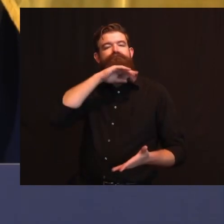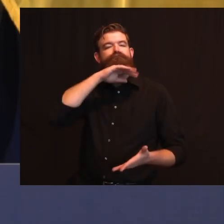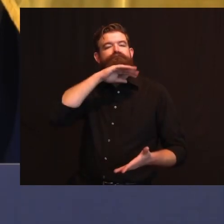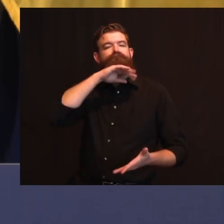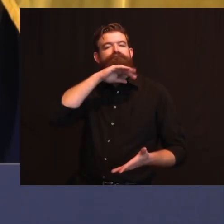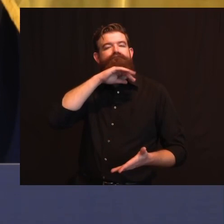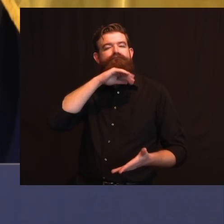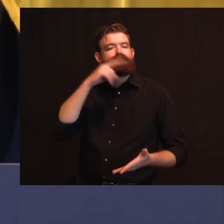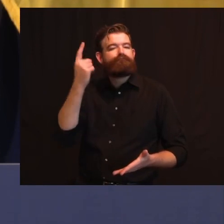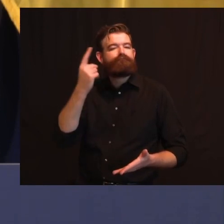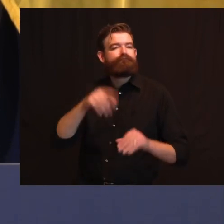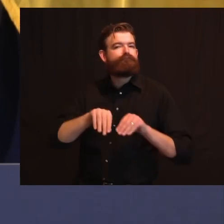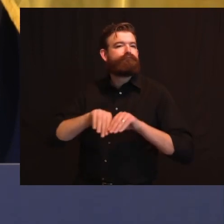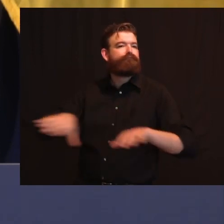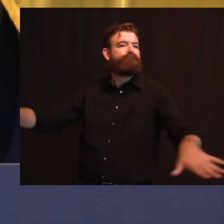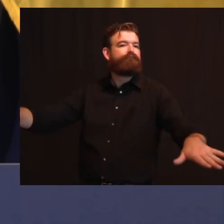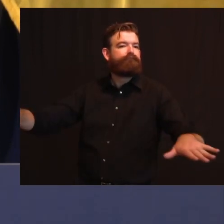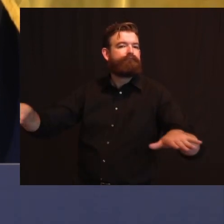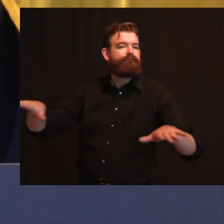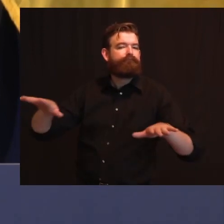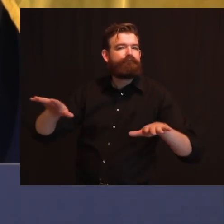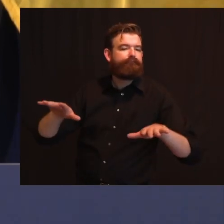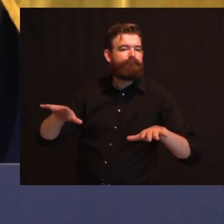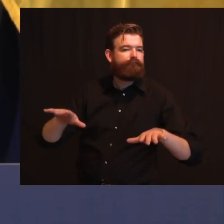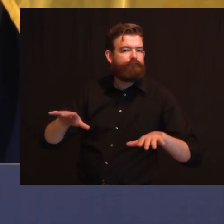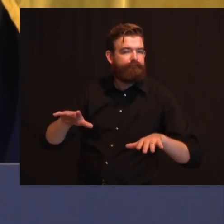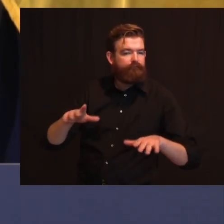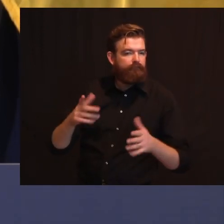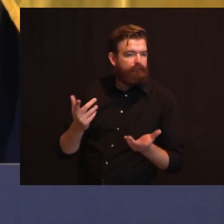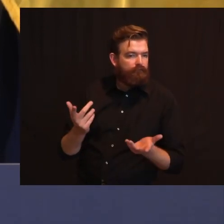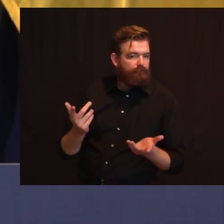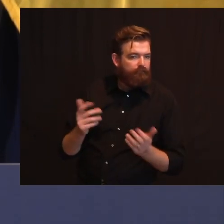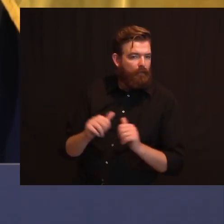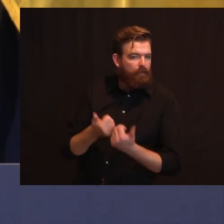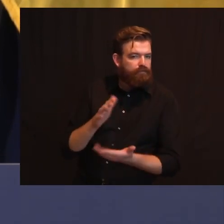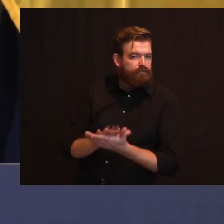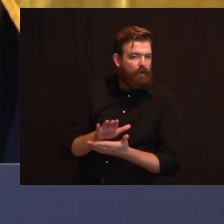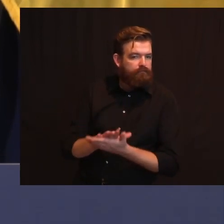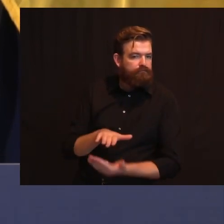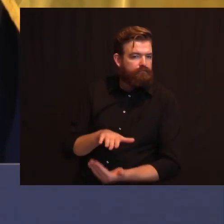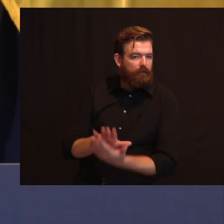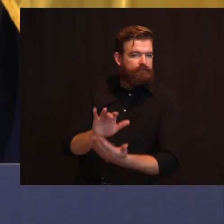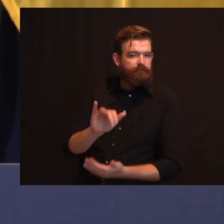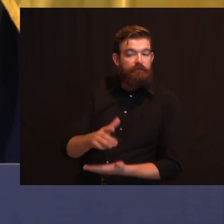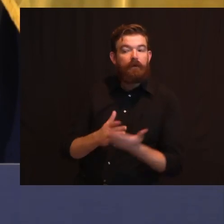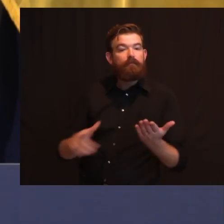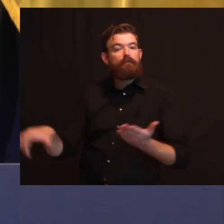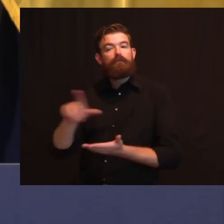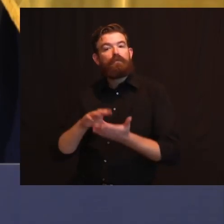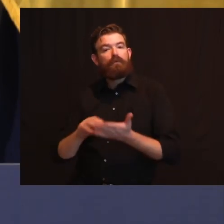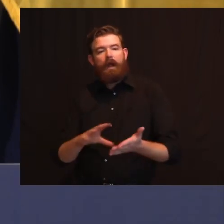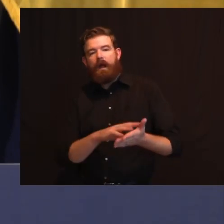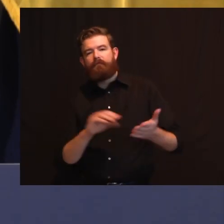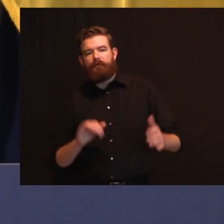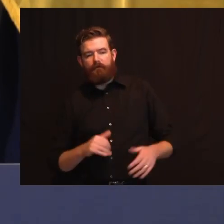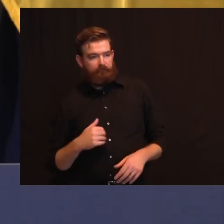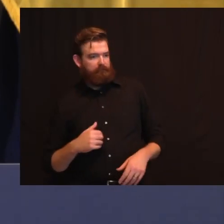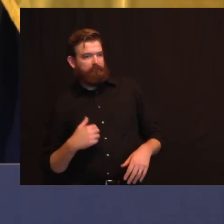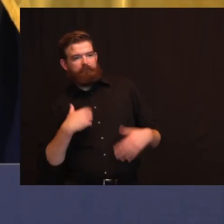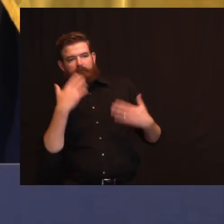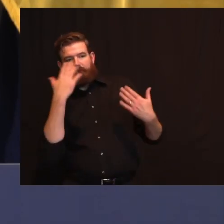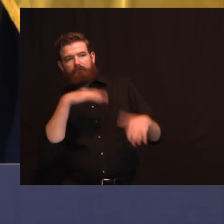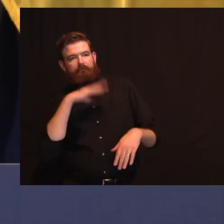if students in other districts hear about this and then start doing it in their own? Yeah, without knowing the specifics of Patterson, so I'm answering without knowing the